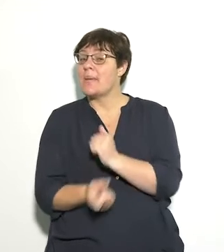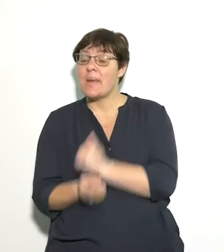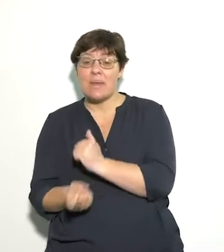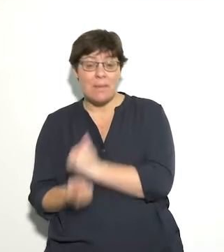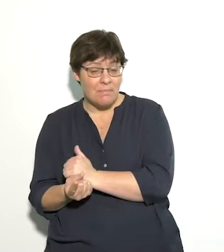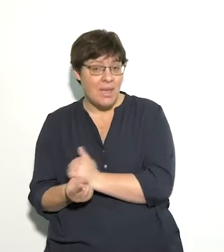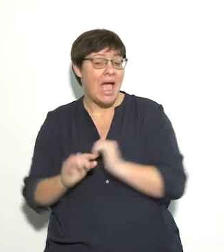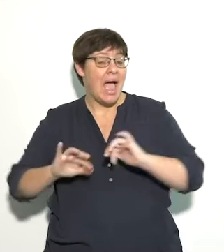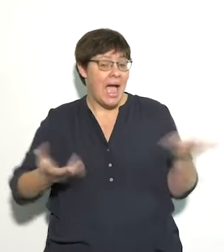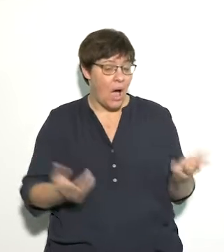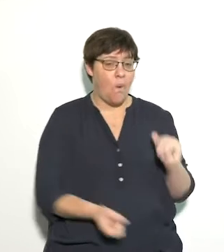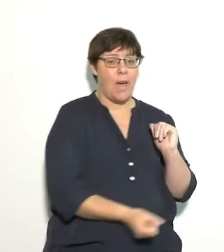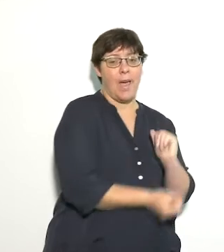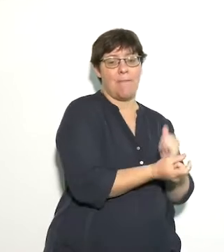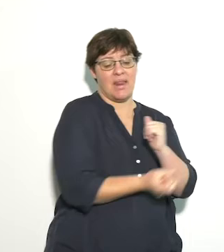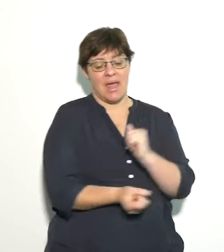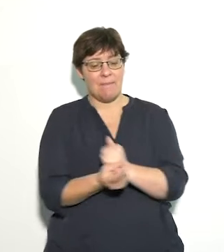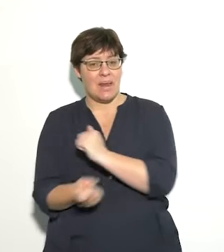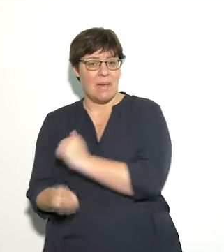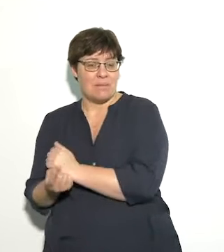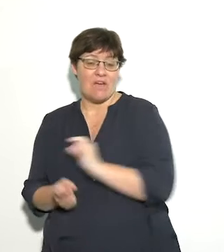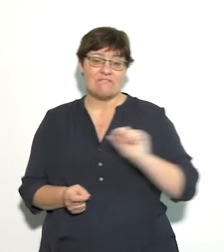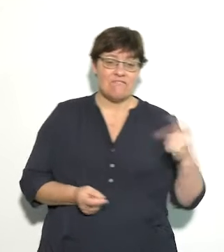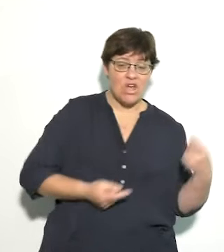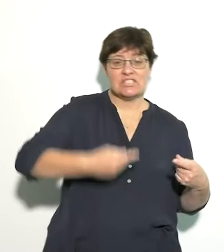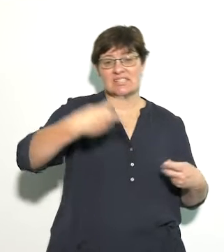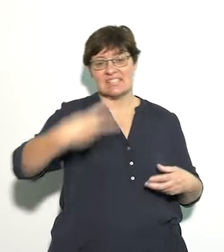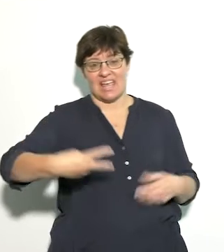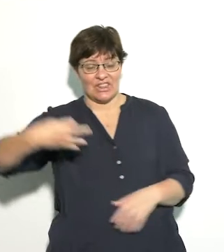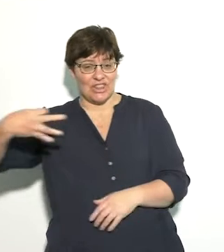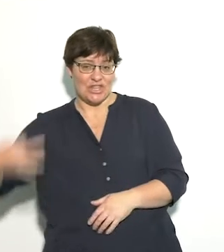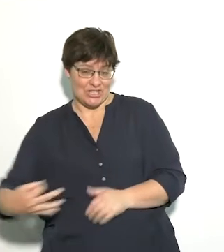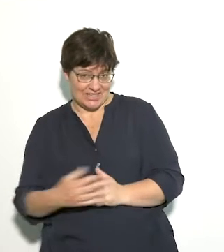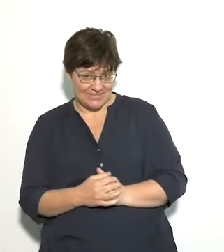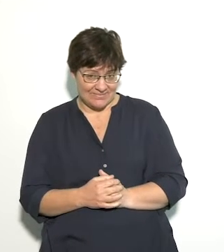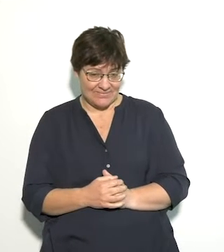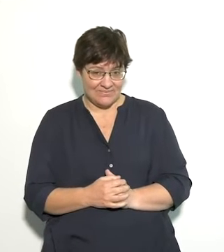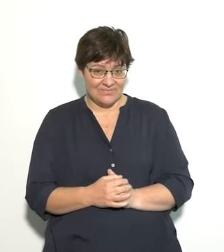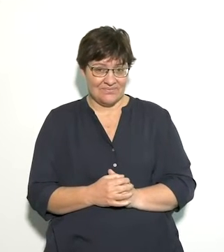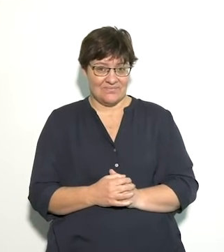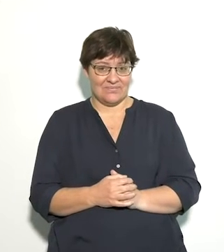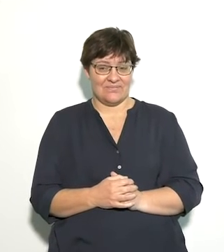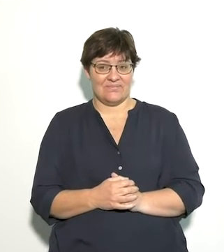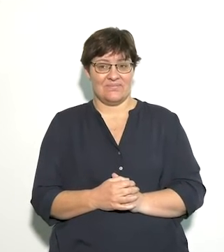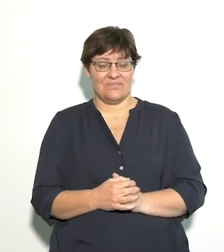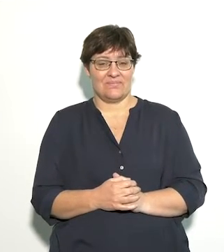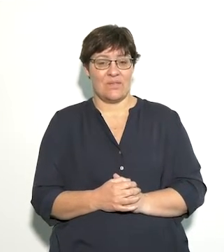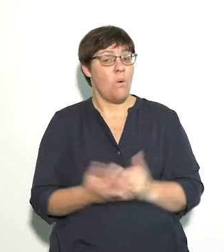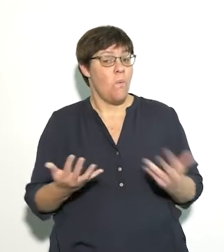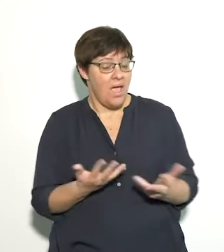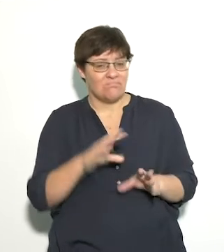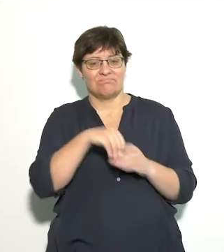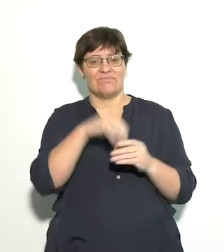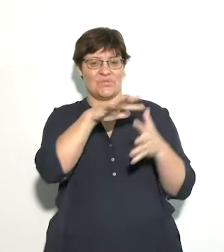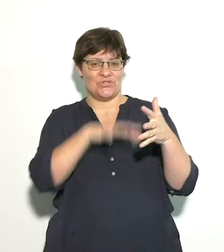events is the way things happened. What came first, second, and third in the story.